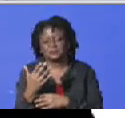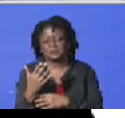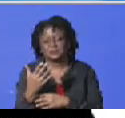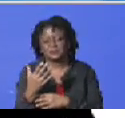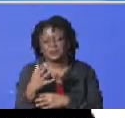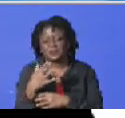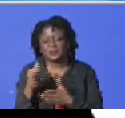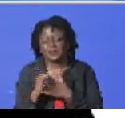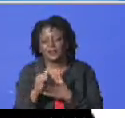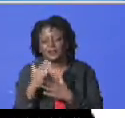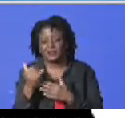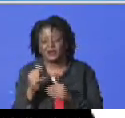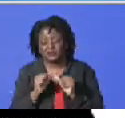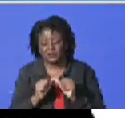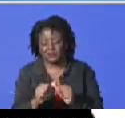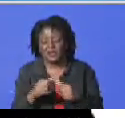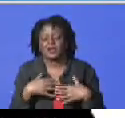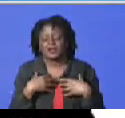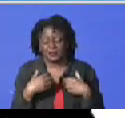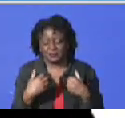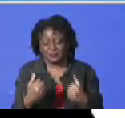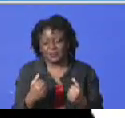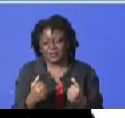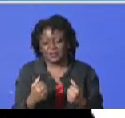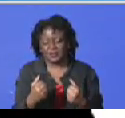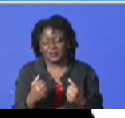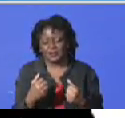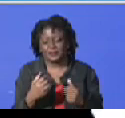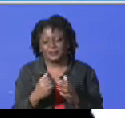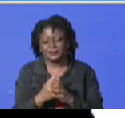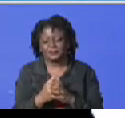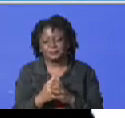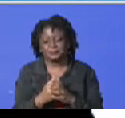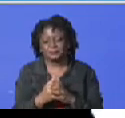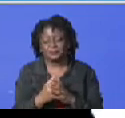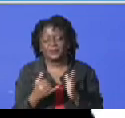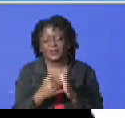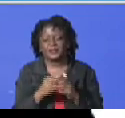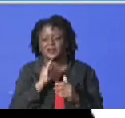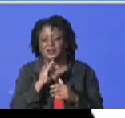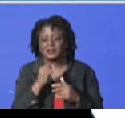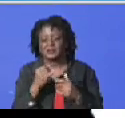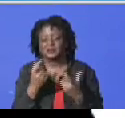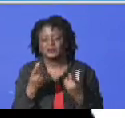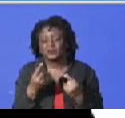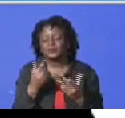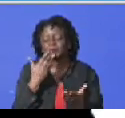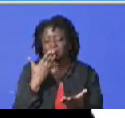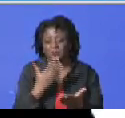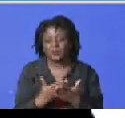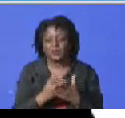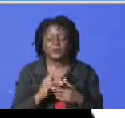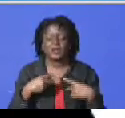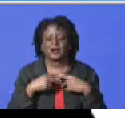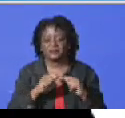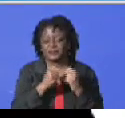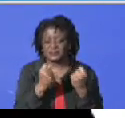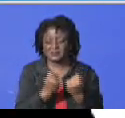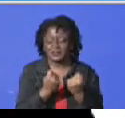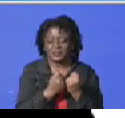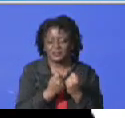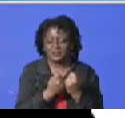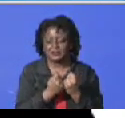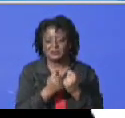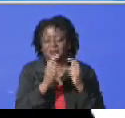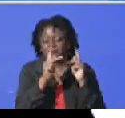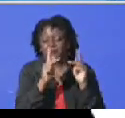that they remain well, and so it is going well. We have a team of officers that